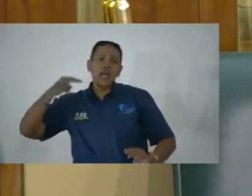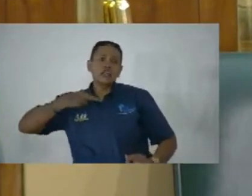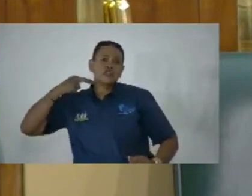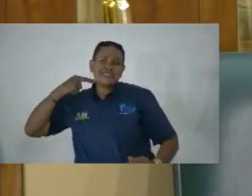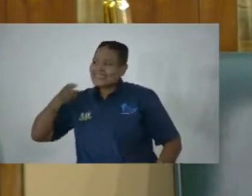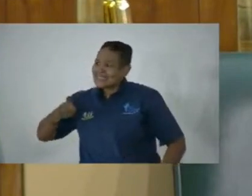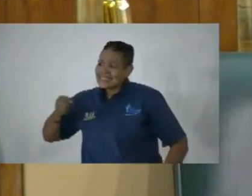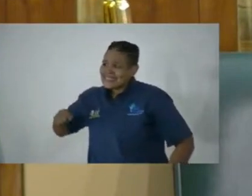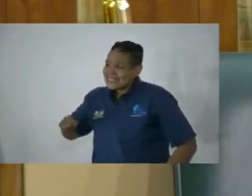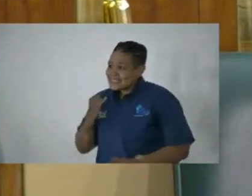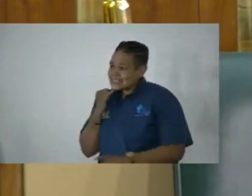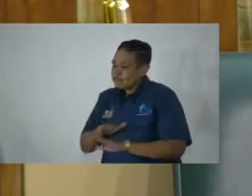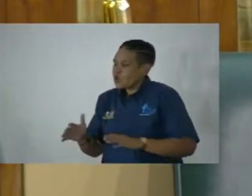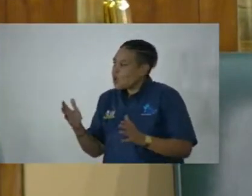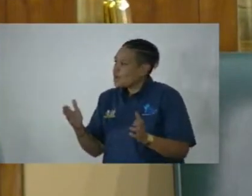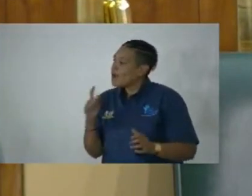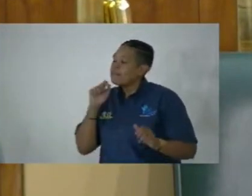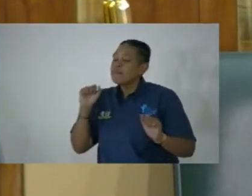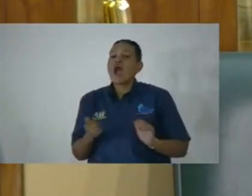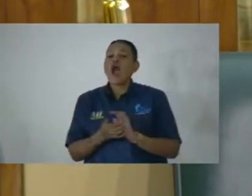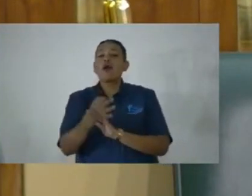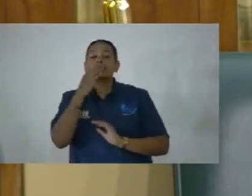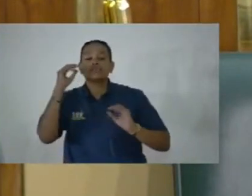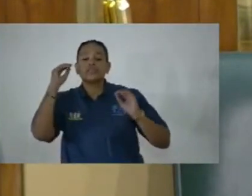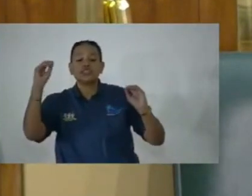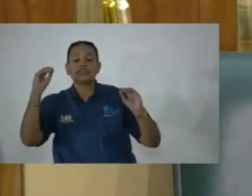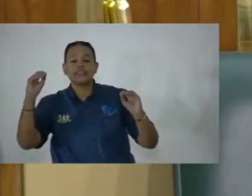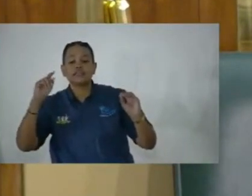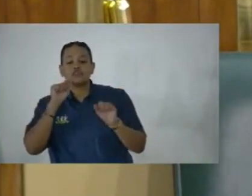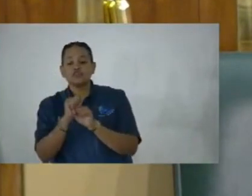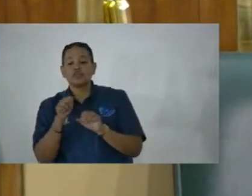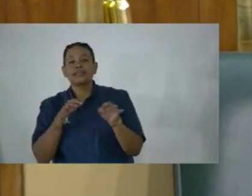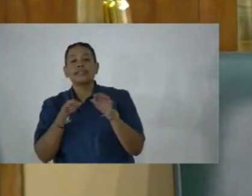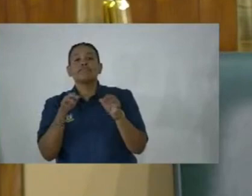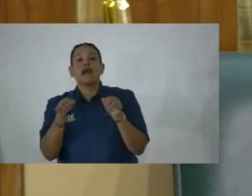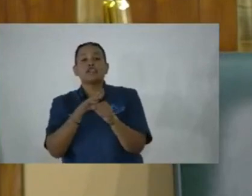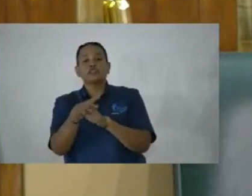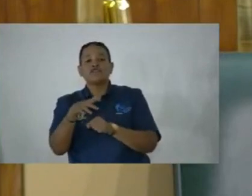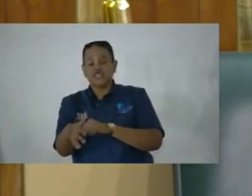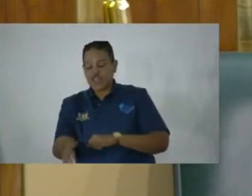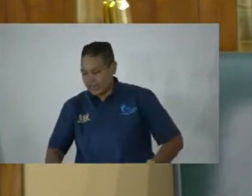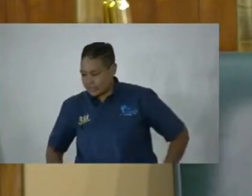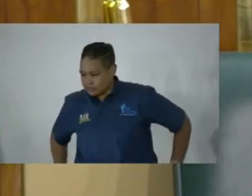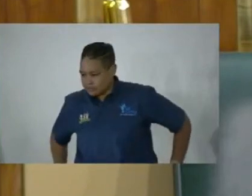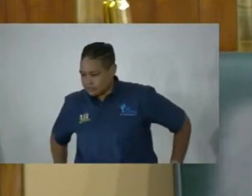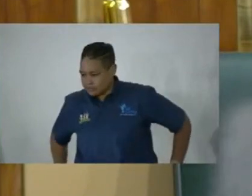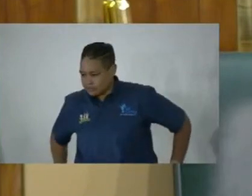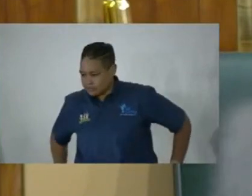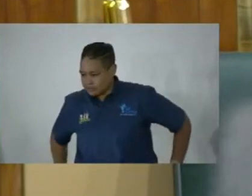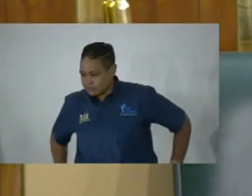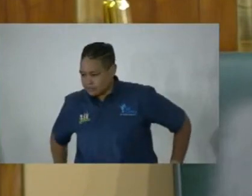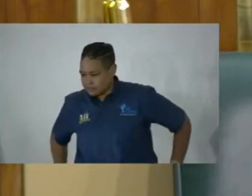they don't demand for competence to teach to be sufficiently defined.